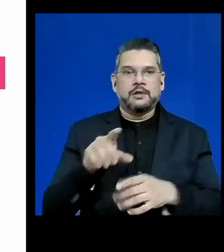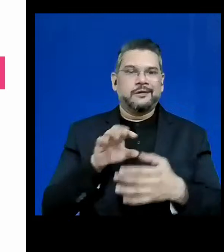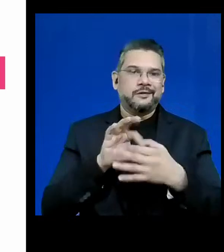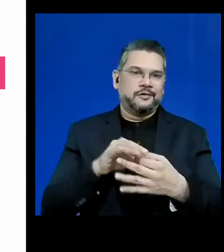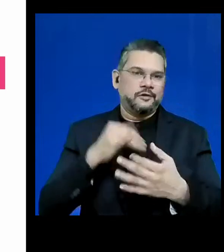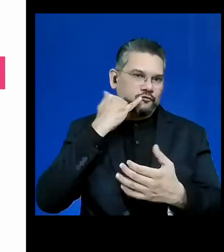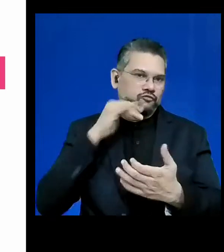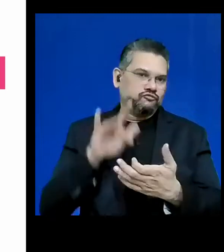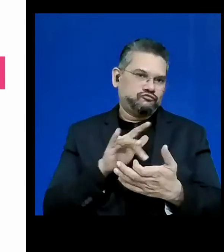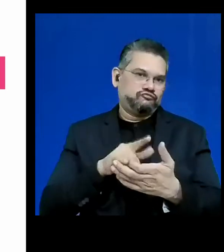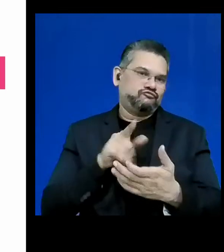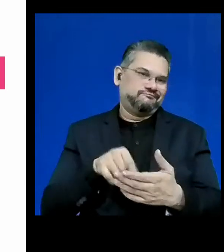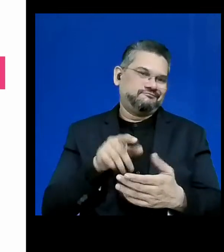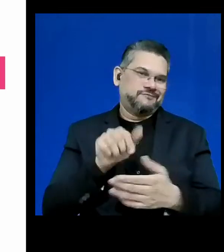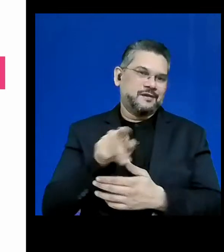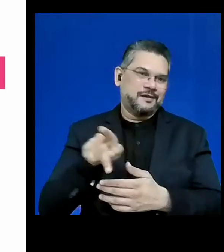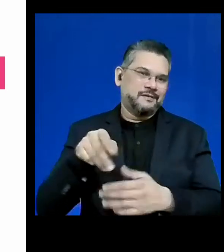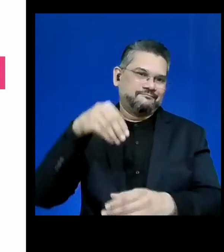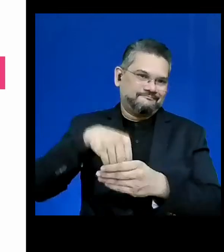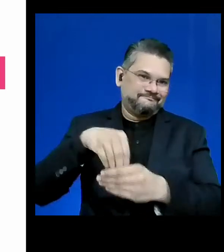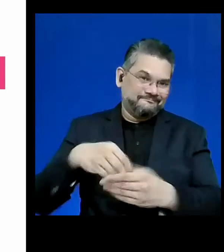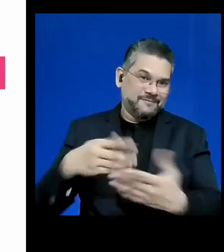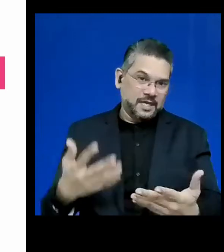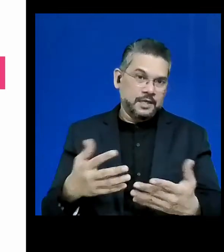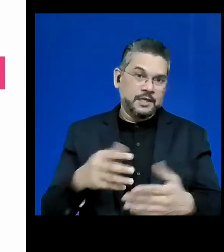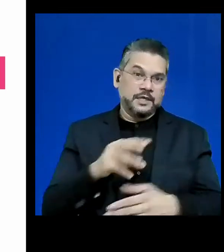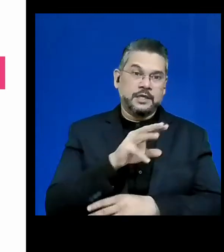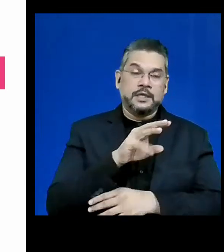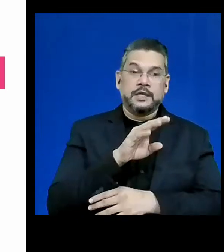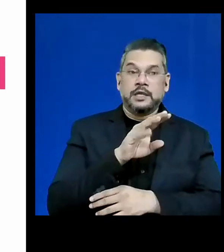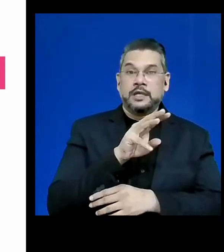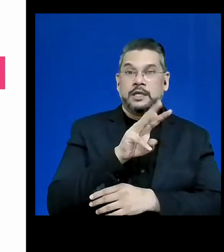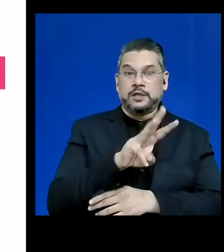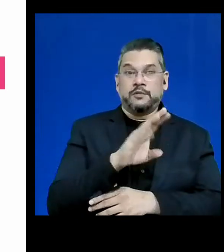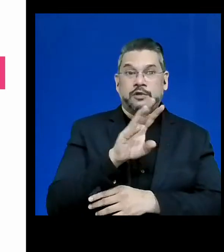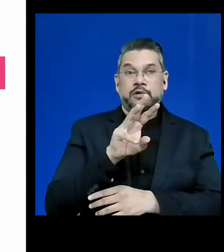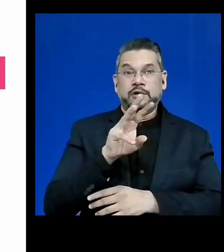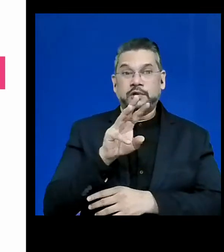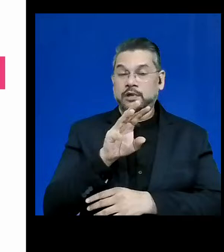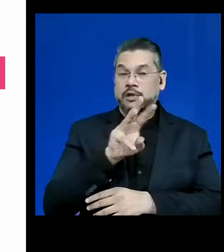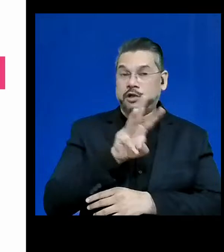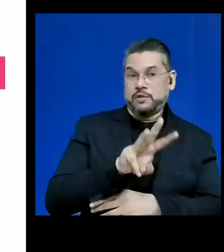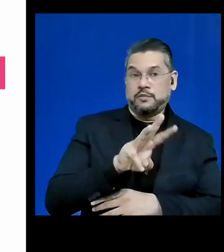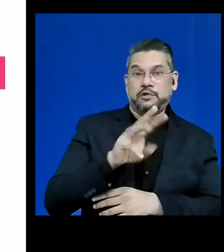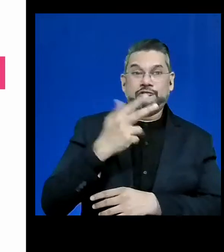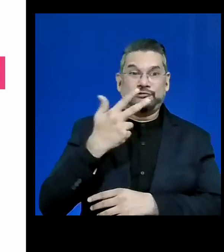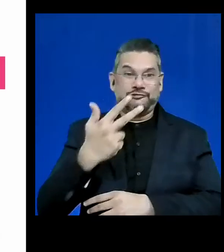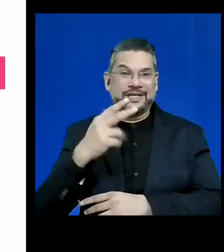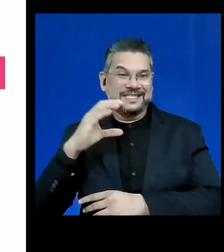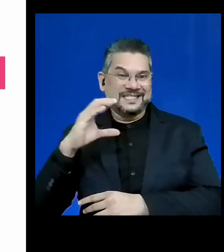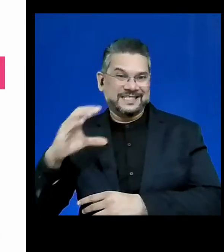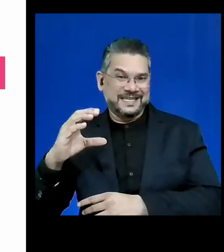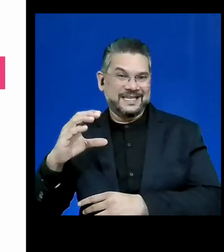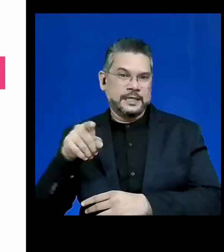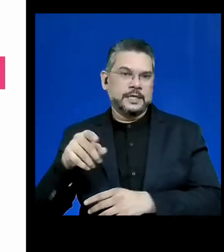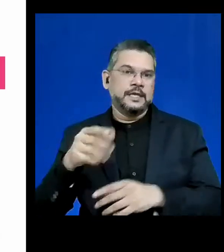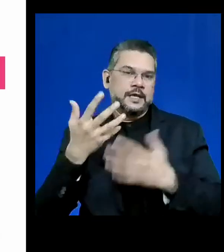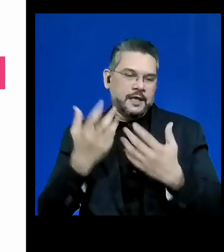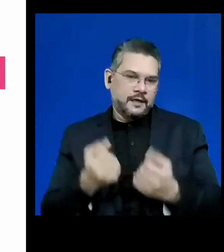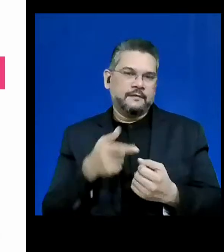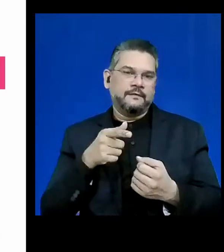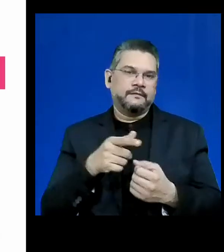We at W3C, they actually have a task force that is working on updating the mobile to ICT,